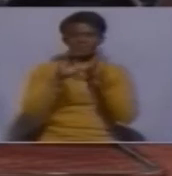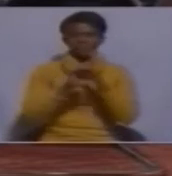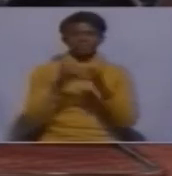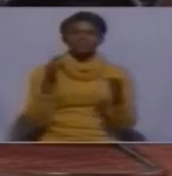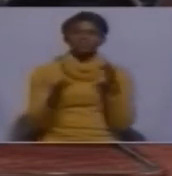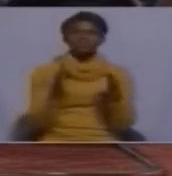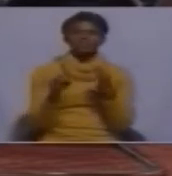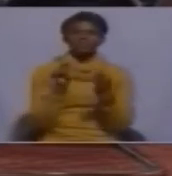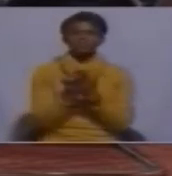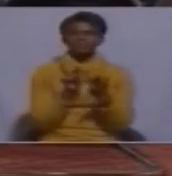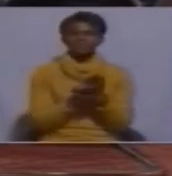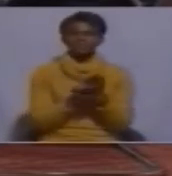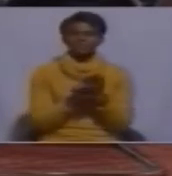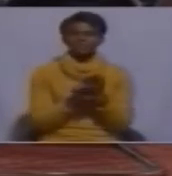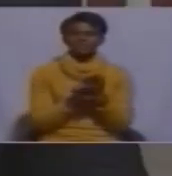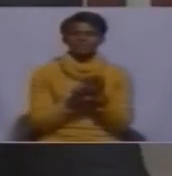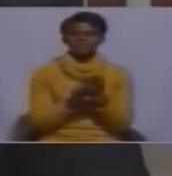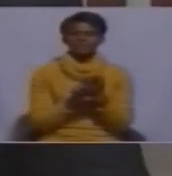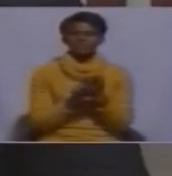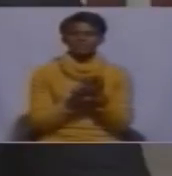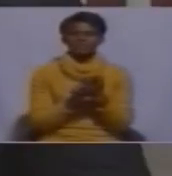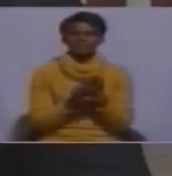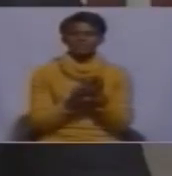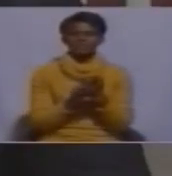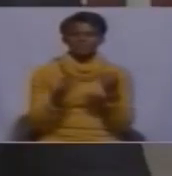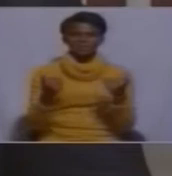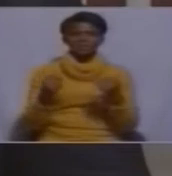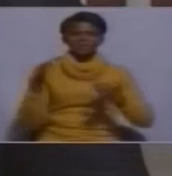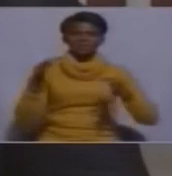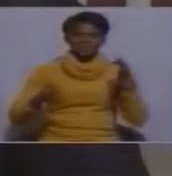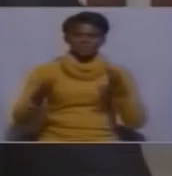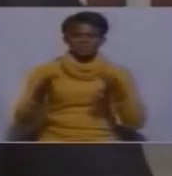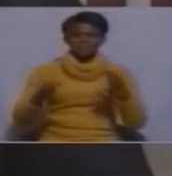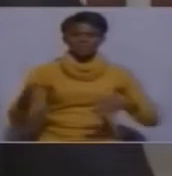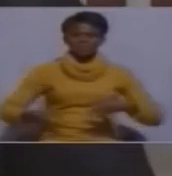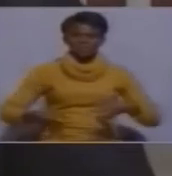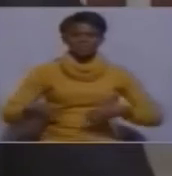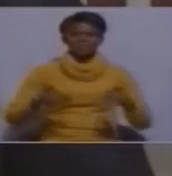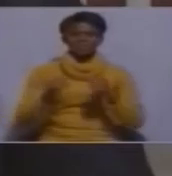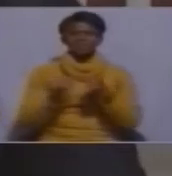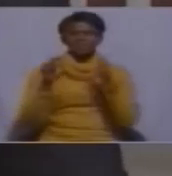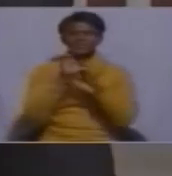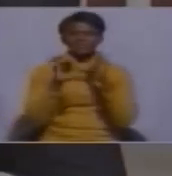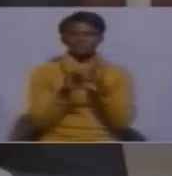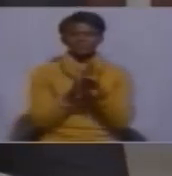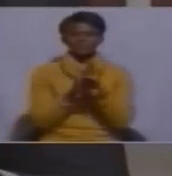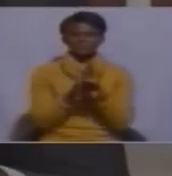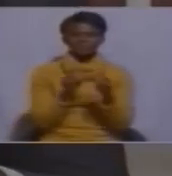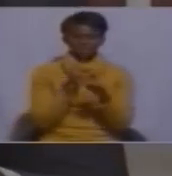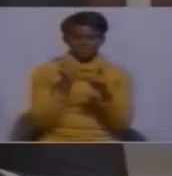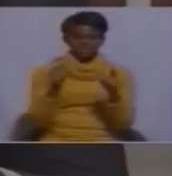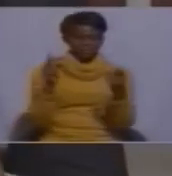Appeal. Yeah, that's what I'm saying, that the issue of the Court of Appeal and the Constitutional Court, I've just read